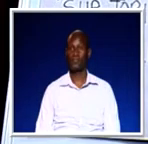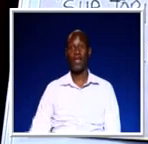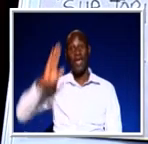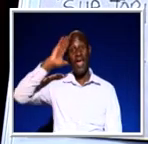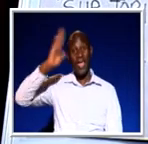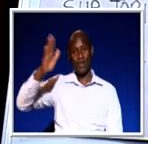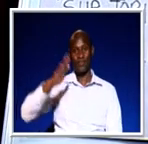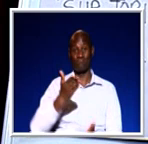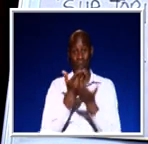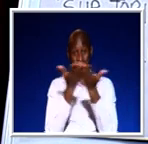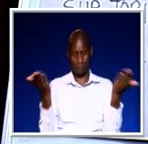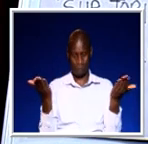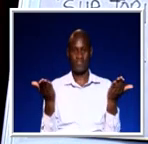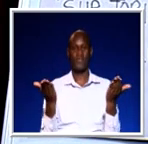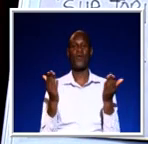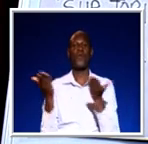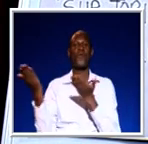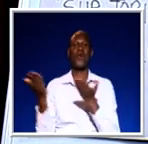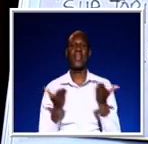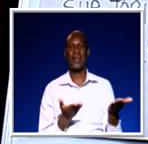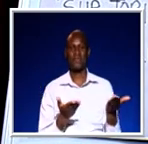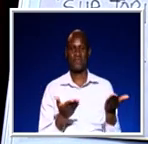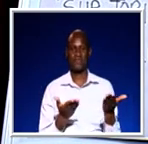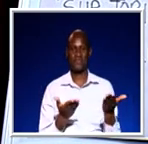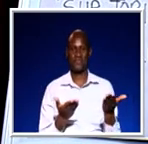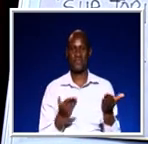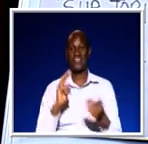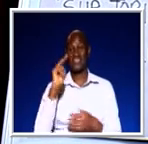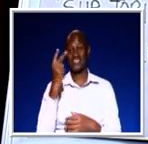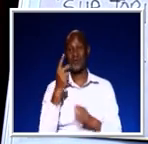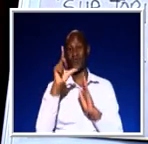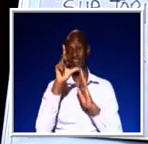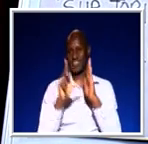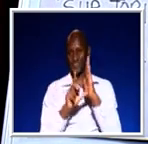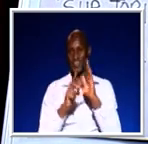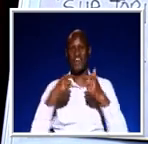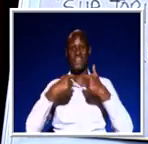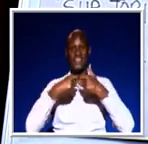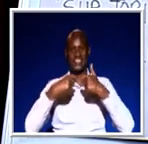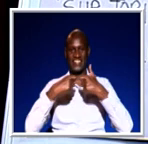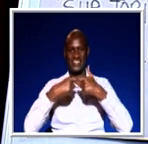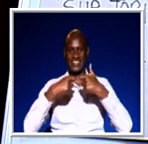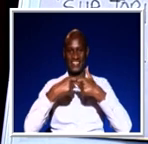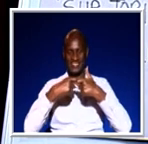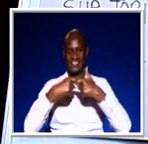Hello everybody, and welcome to the second lesson in the physics